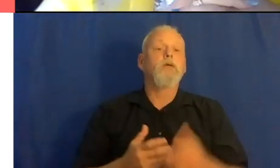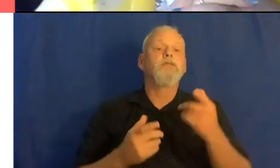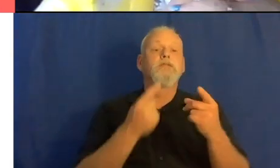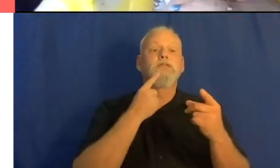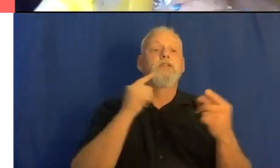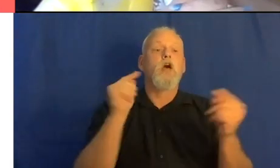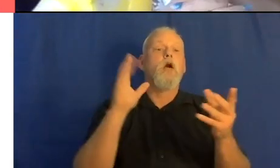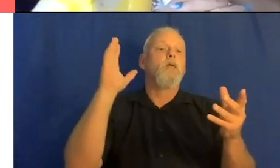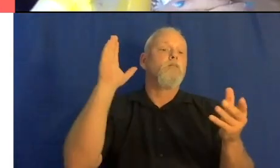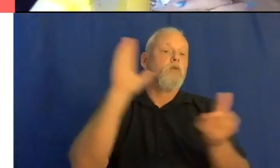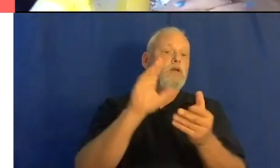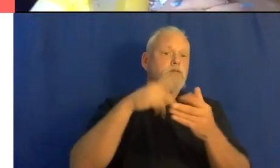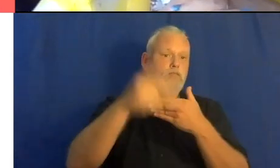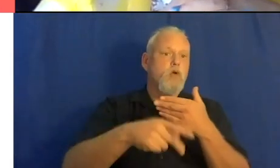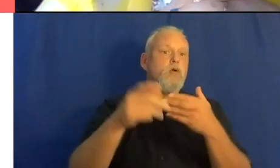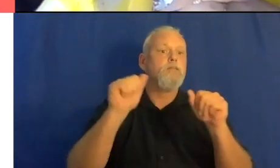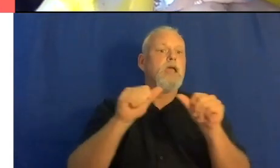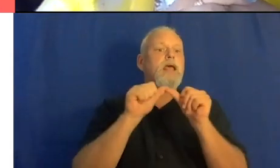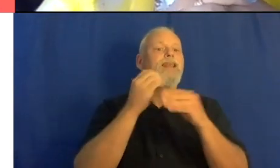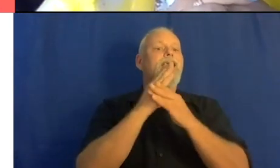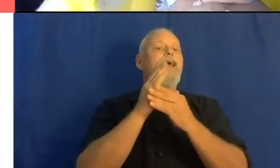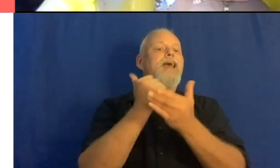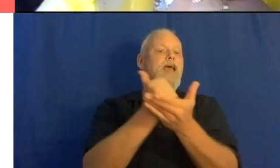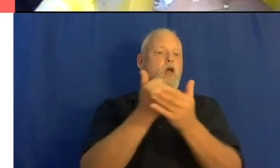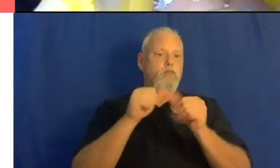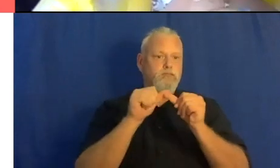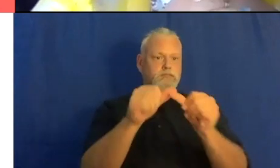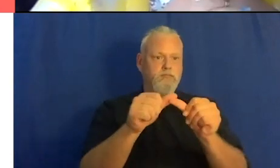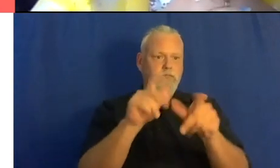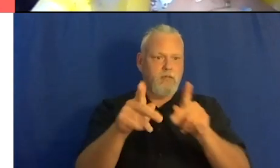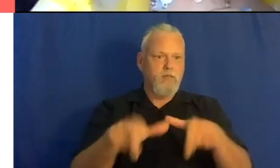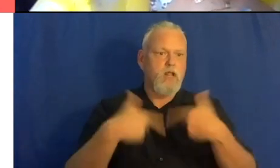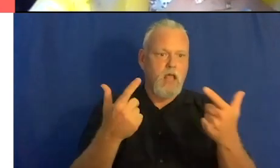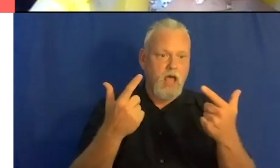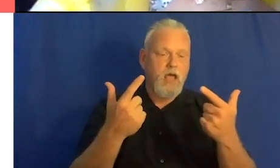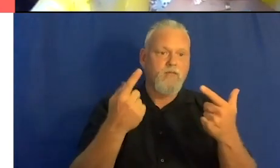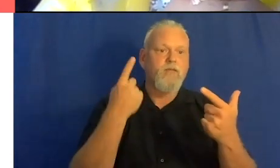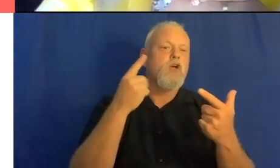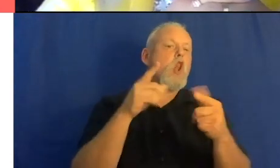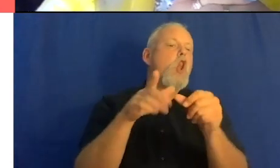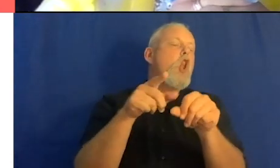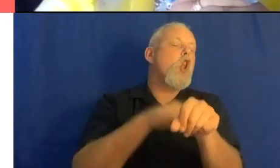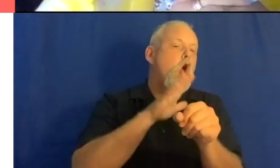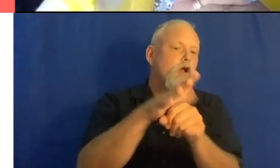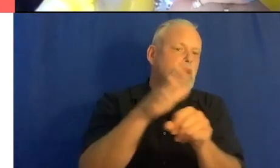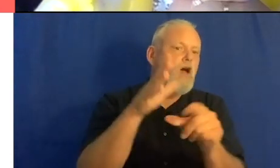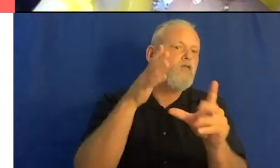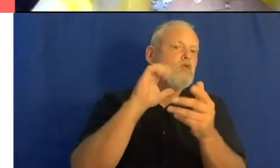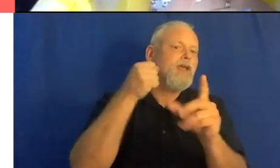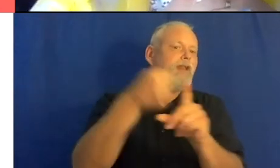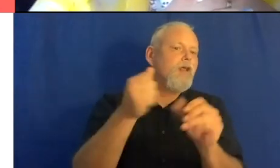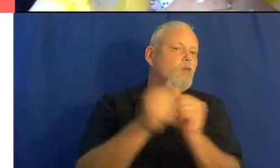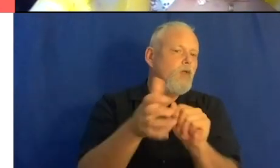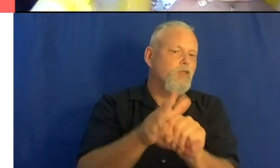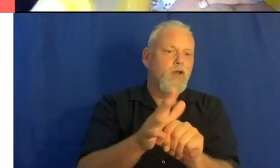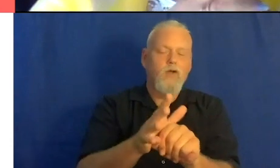reduction programs can help keep people alive just long enough for them to get COVID. And that's a pretty extreme comment,